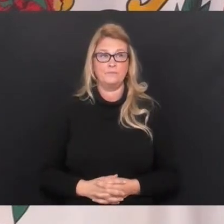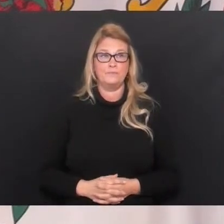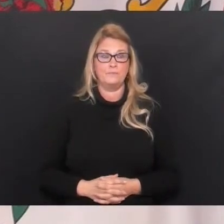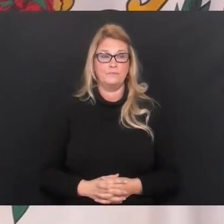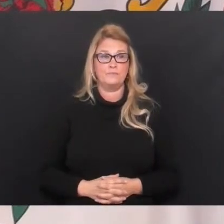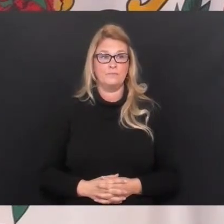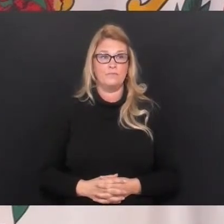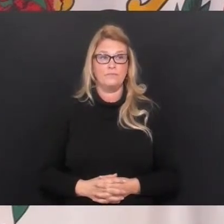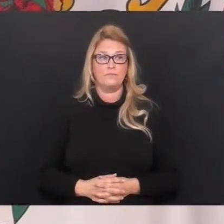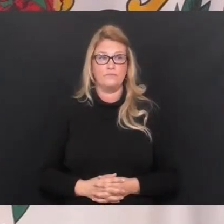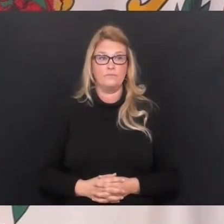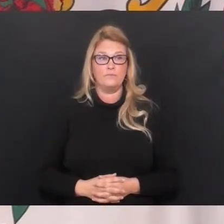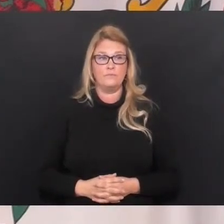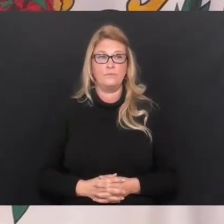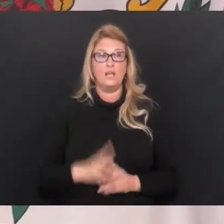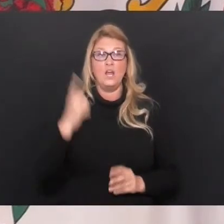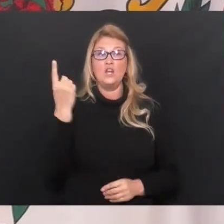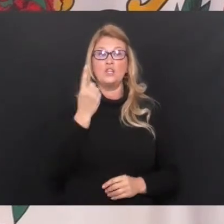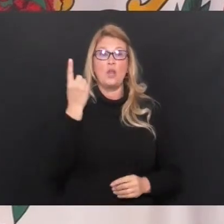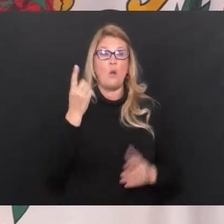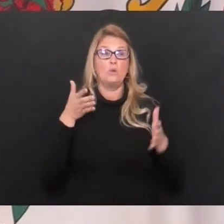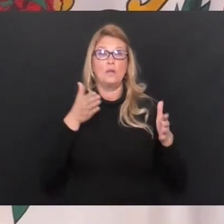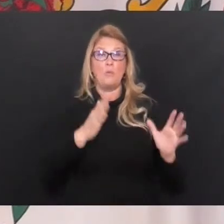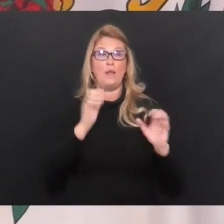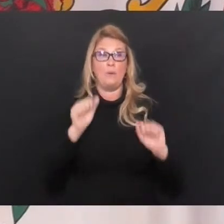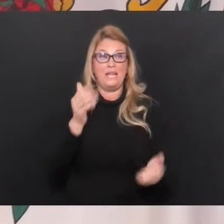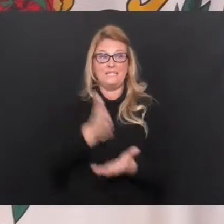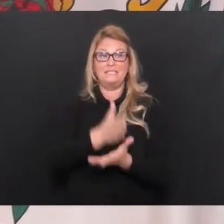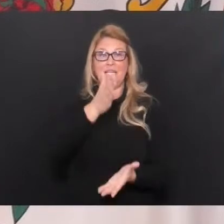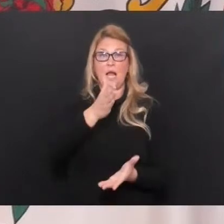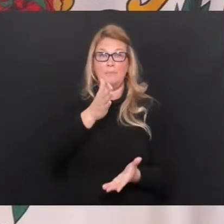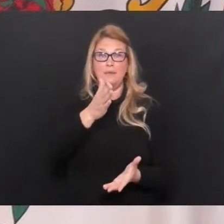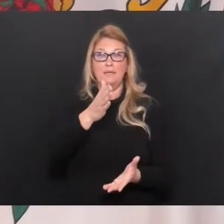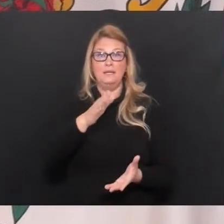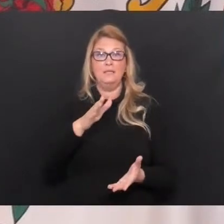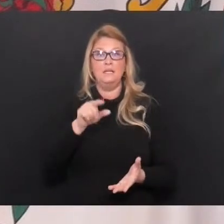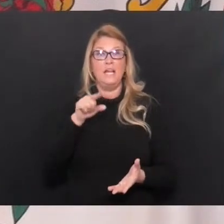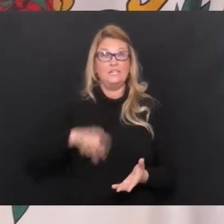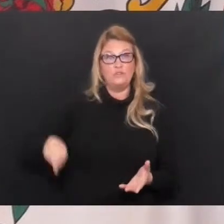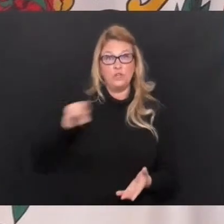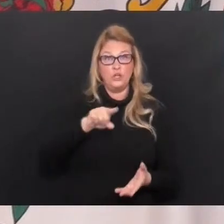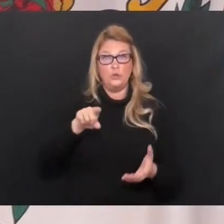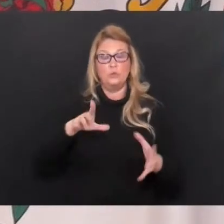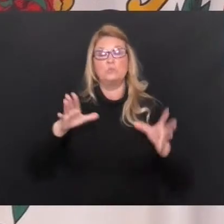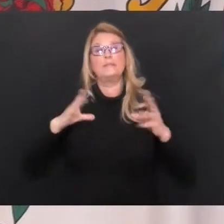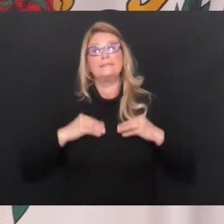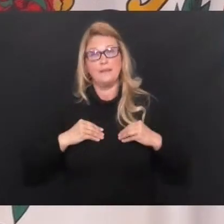The only way I can stop this is you take the vaccines.